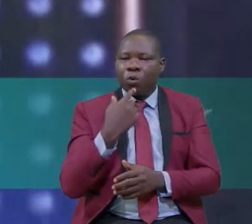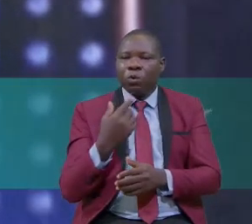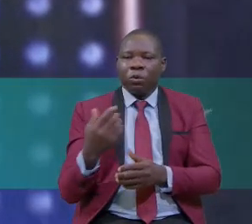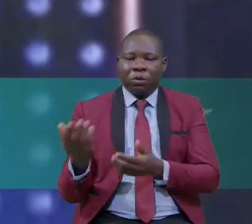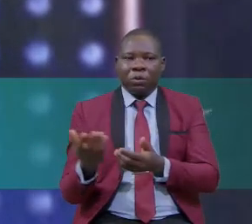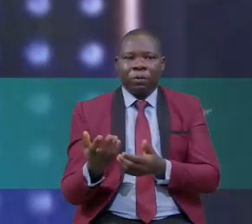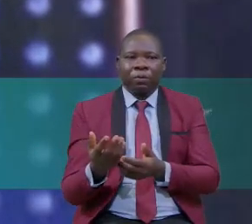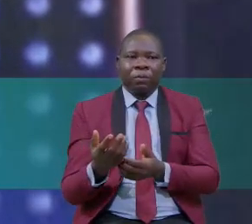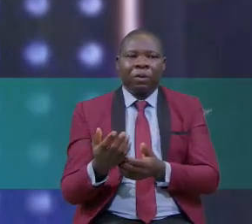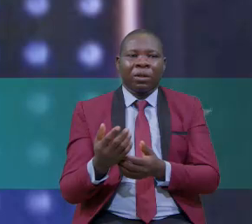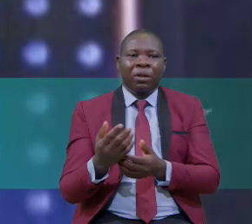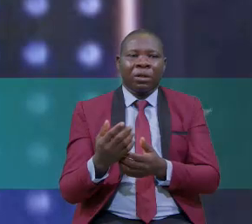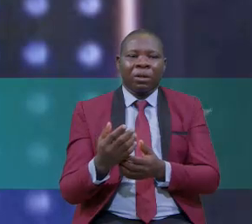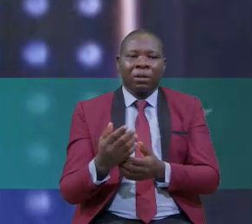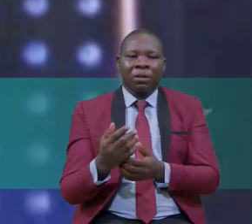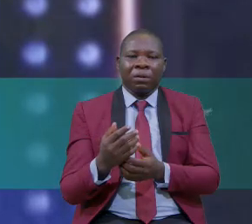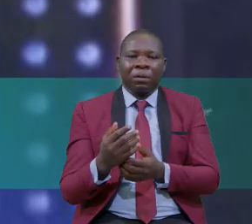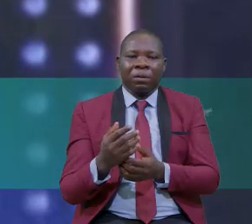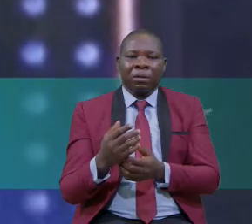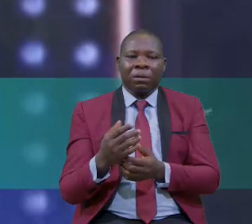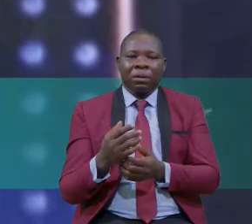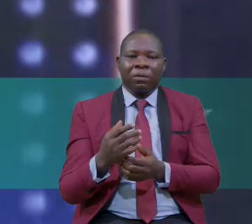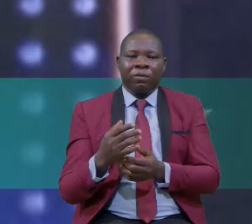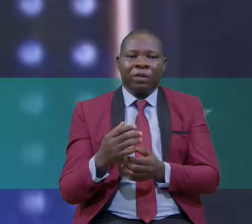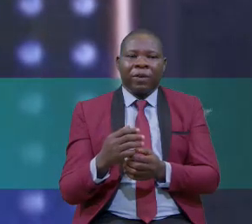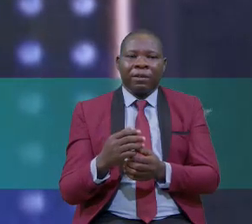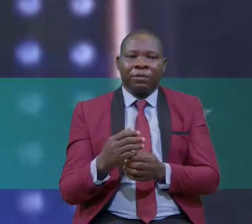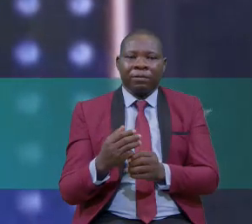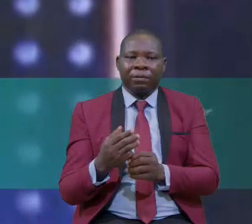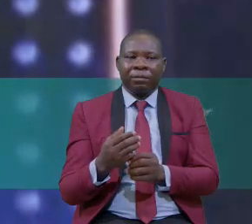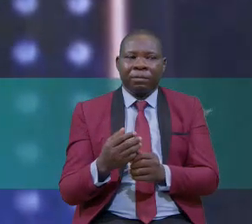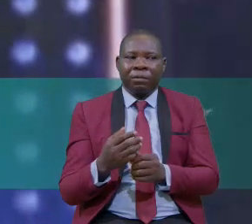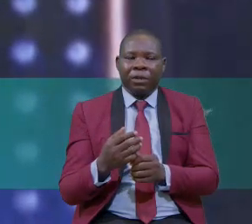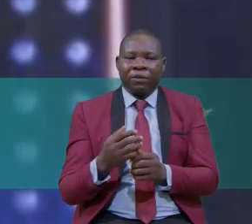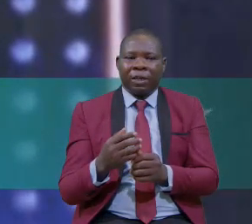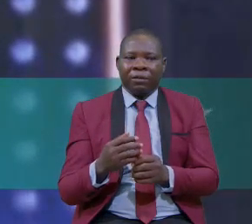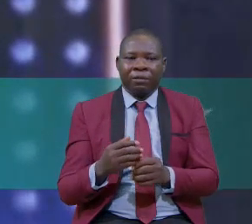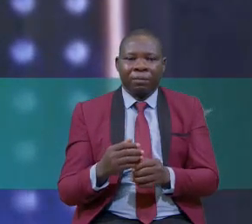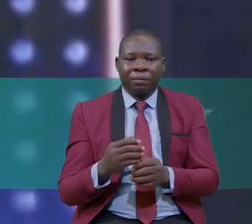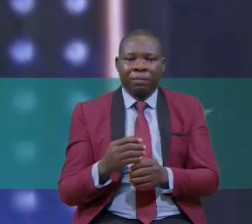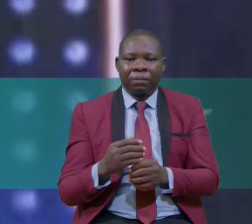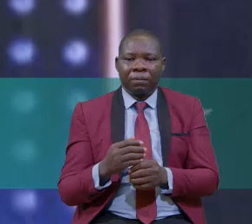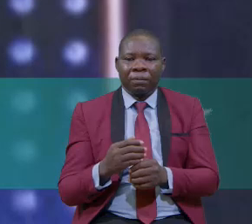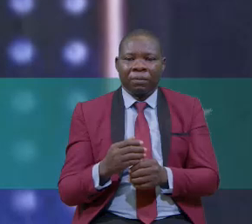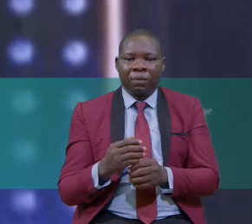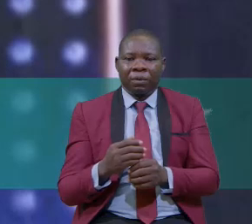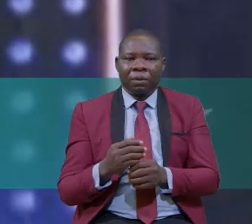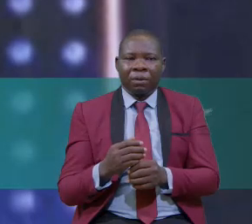example and shadow of heavenly things, as Moses was